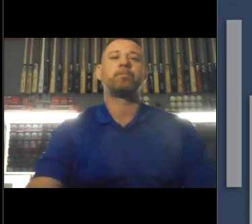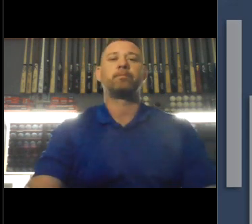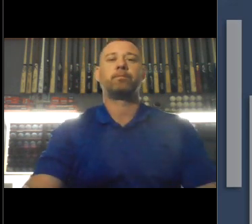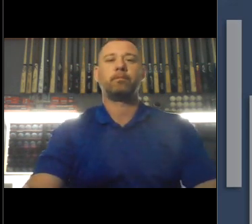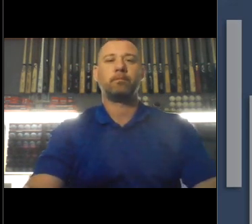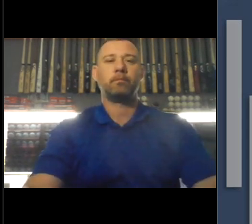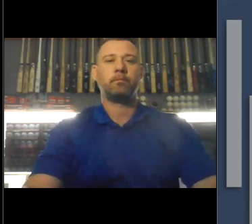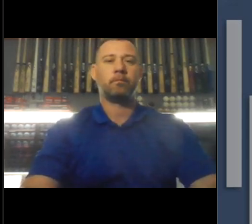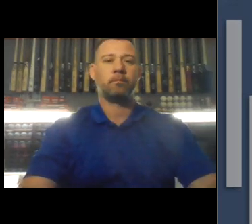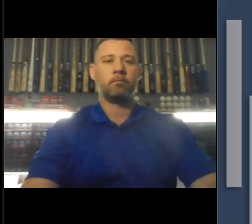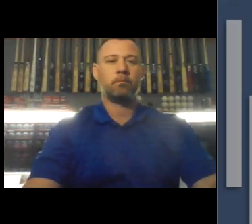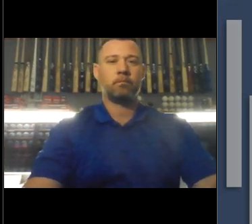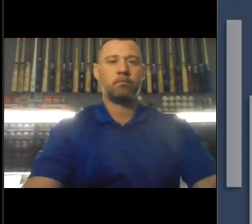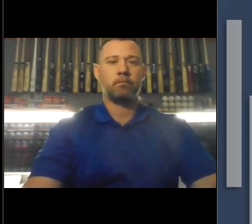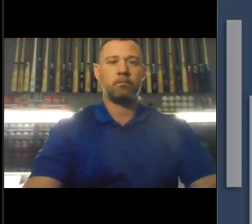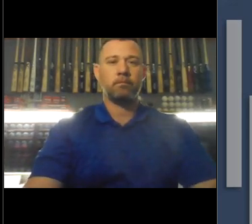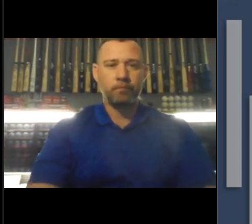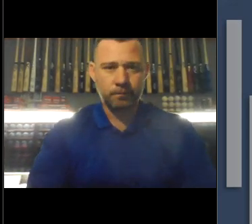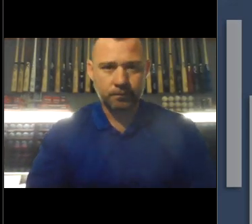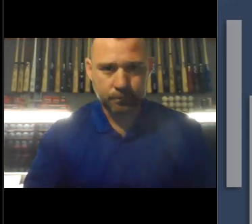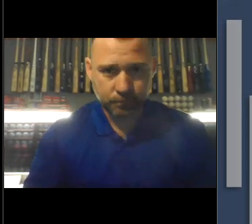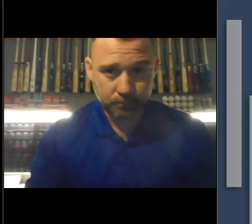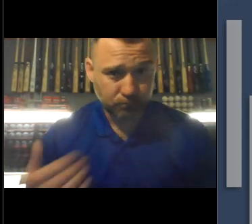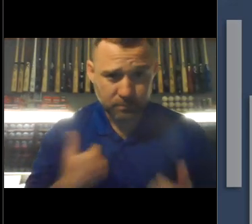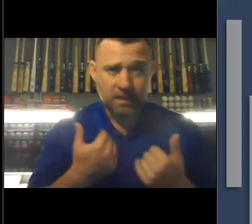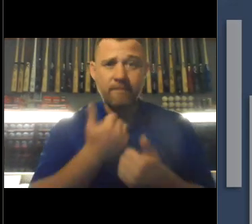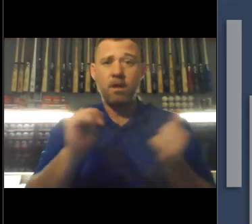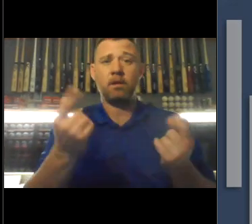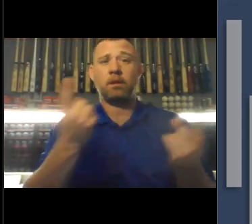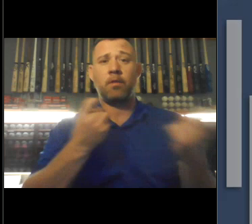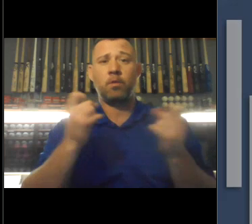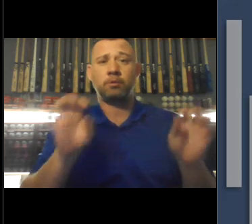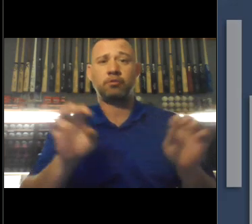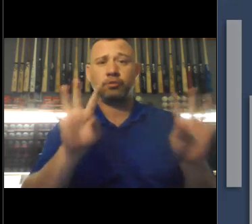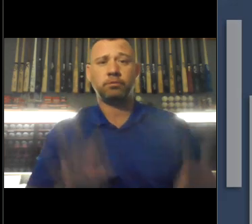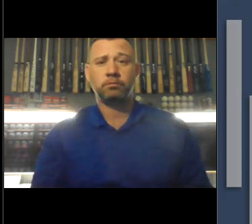Thank you, Supervisor. Do we have any other questions for our guests?